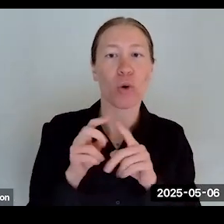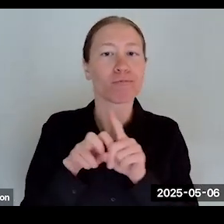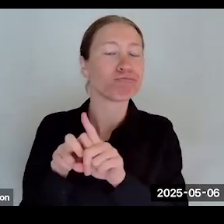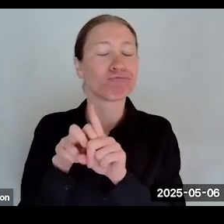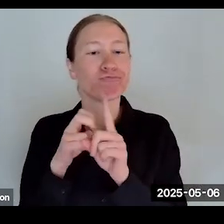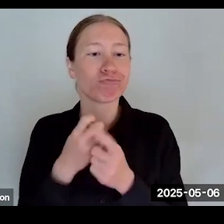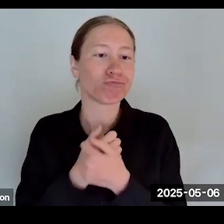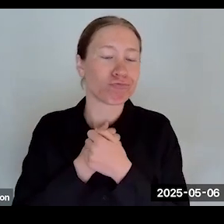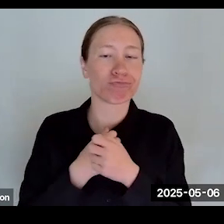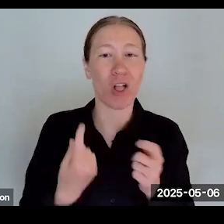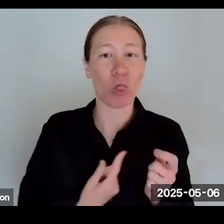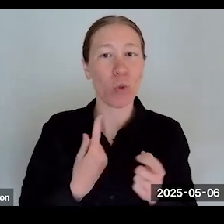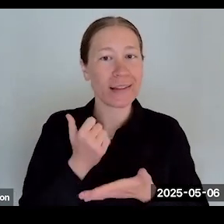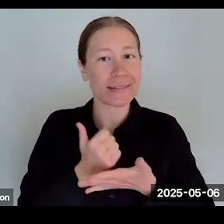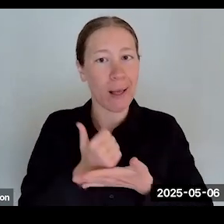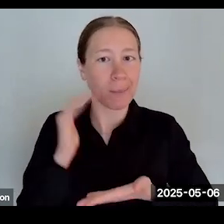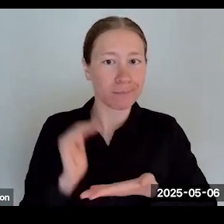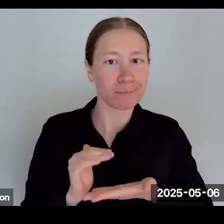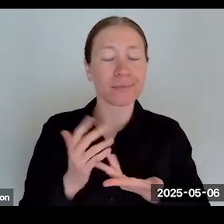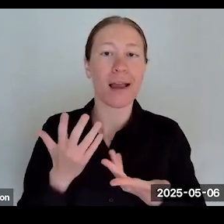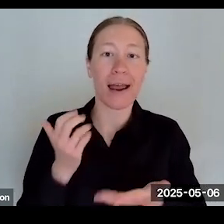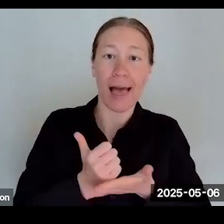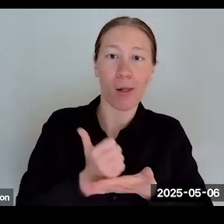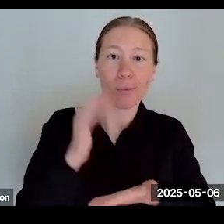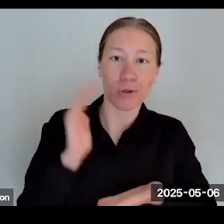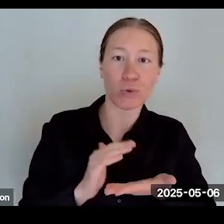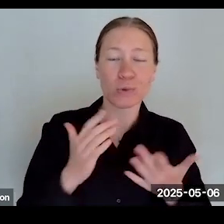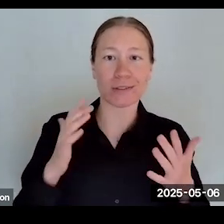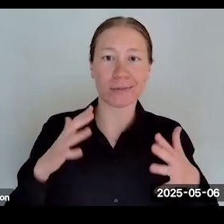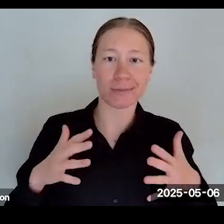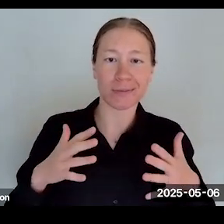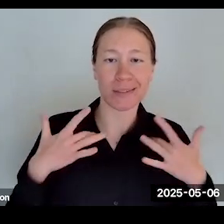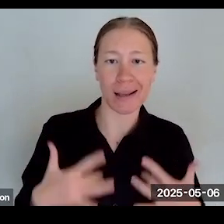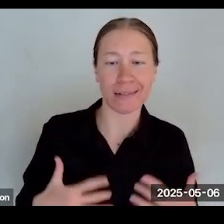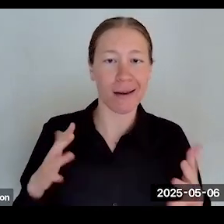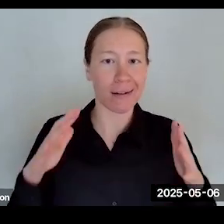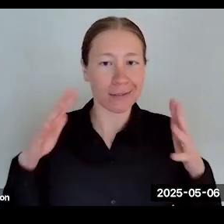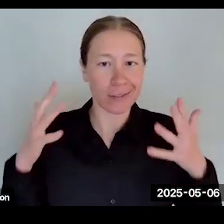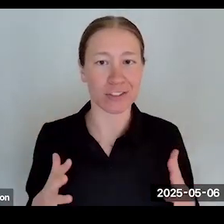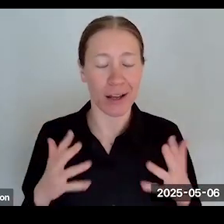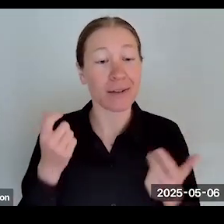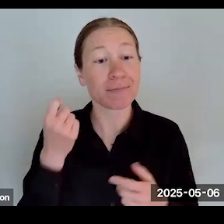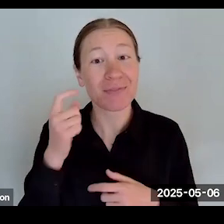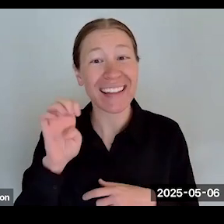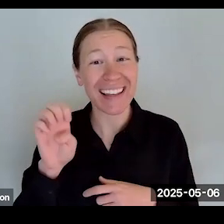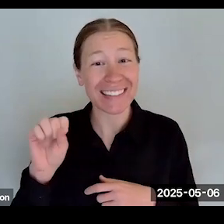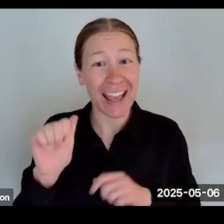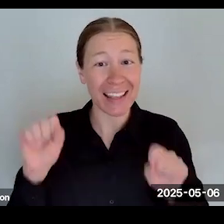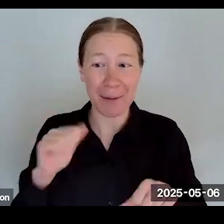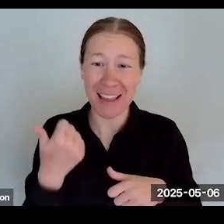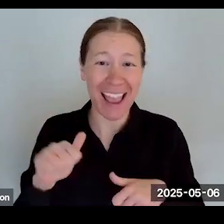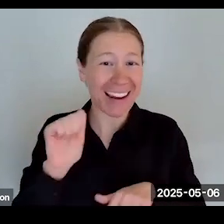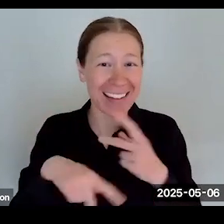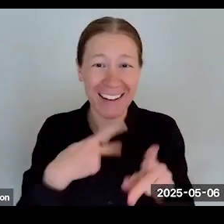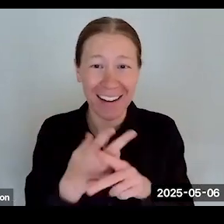help with loneliness, and can sometimes help with depression, anxiety. ESAs can also be any type of animal, like the pig in